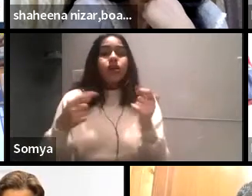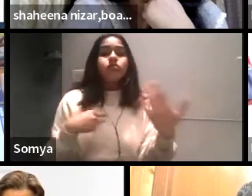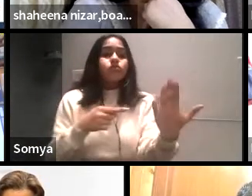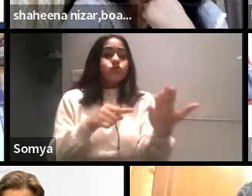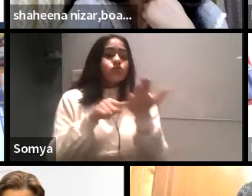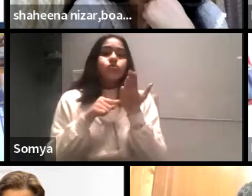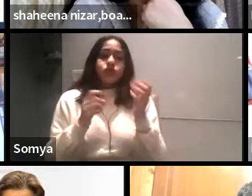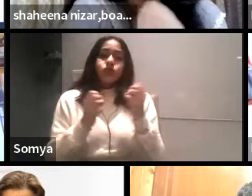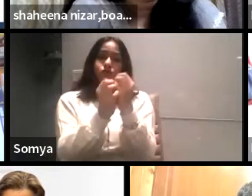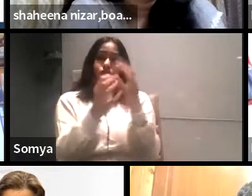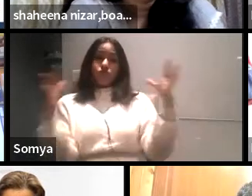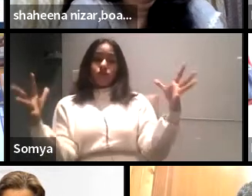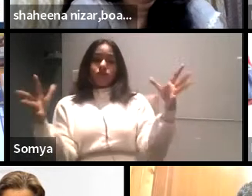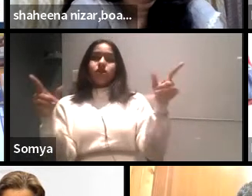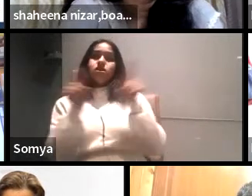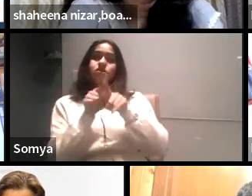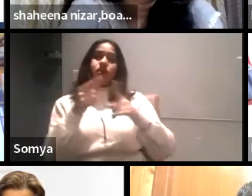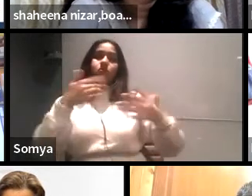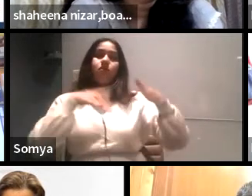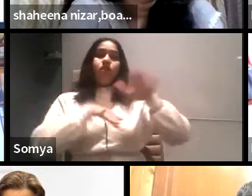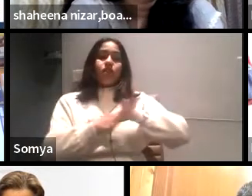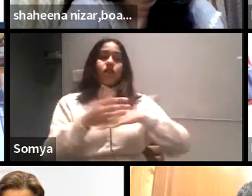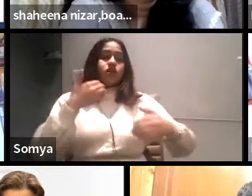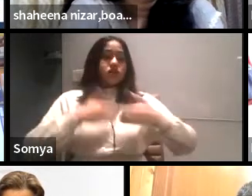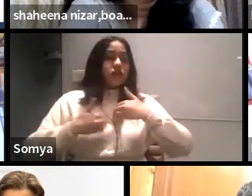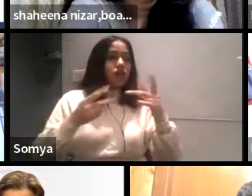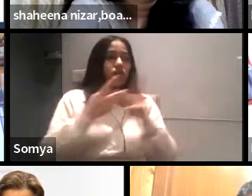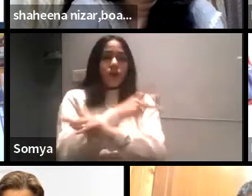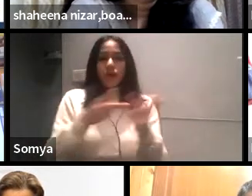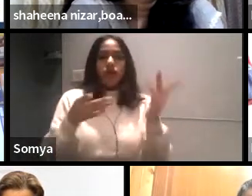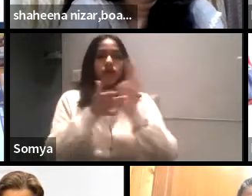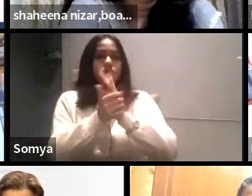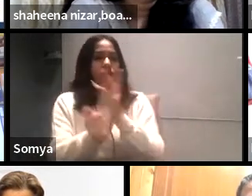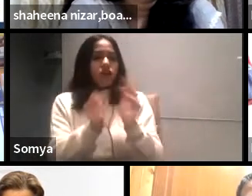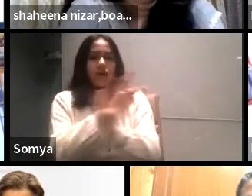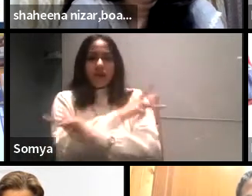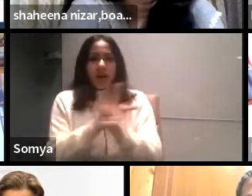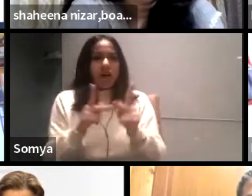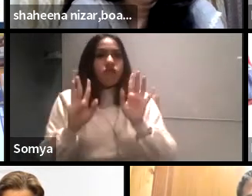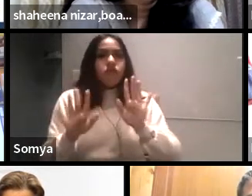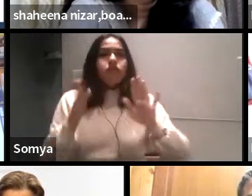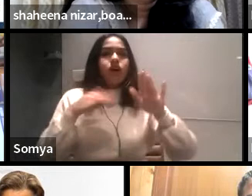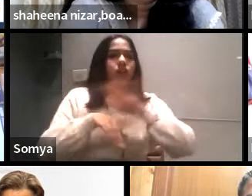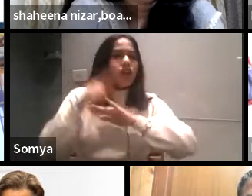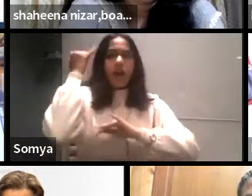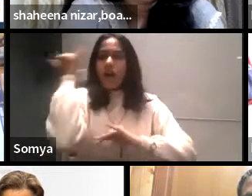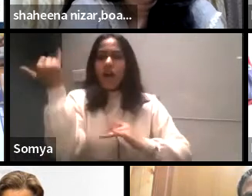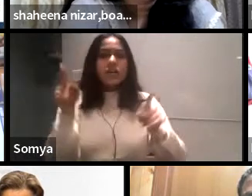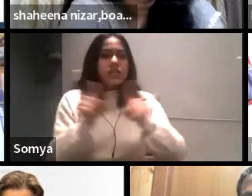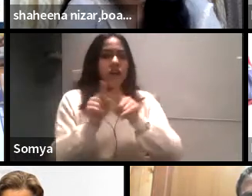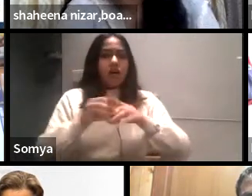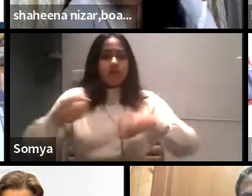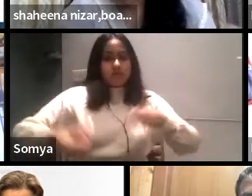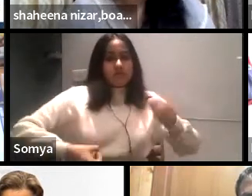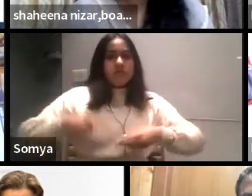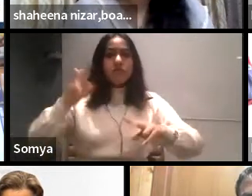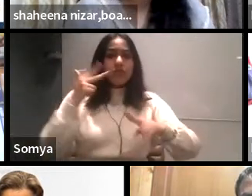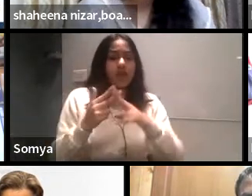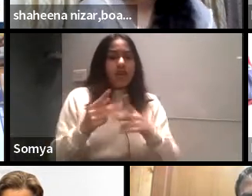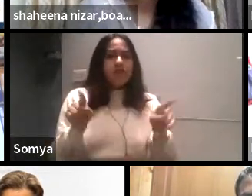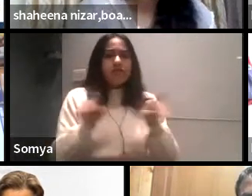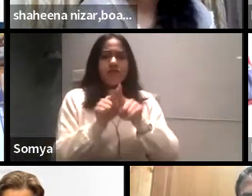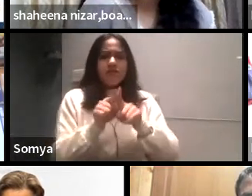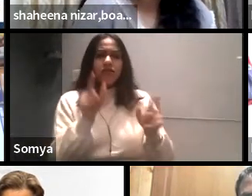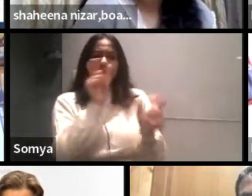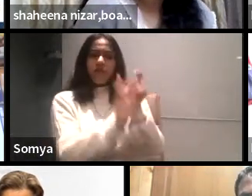a huge pool of talent. And we know that businesses that employ diverse ranges